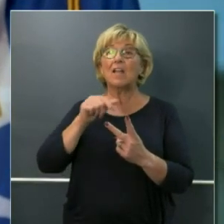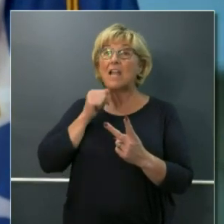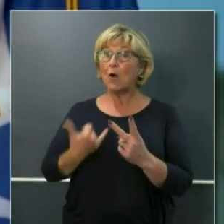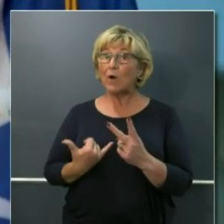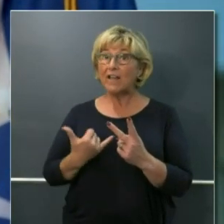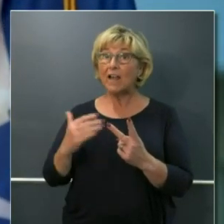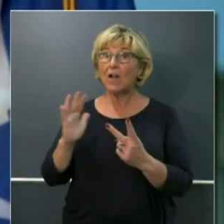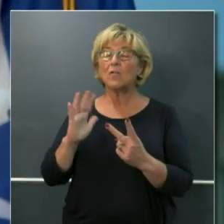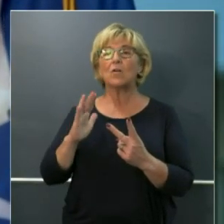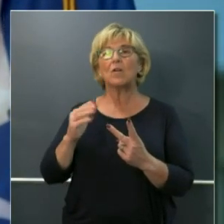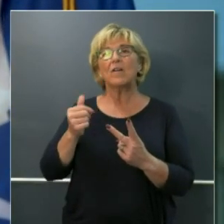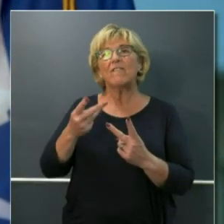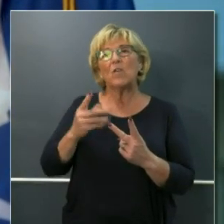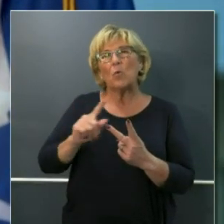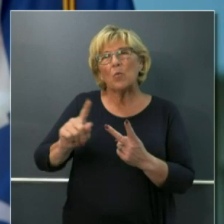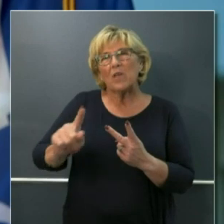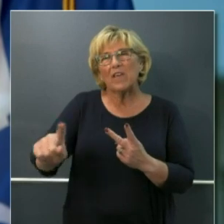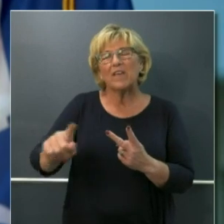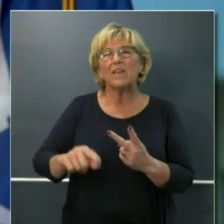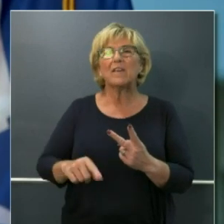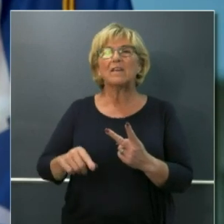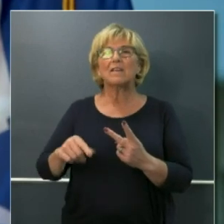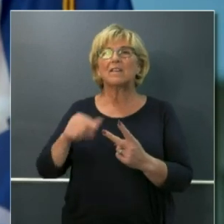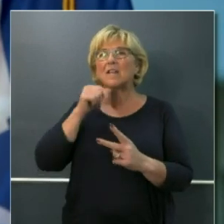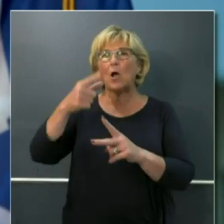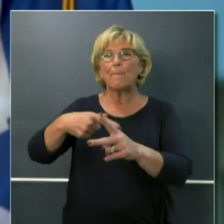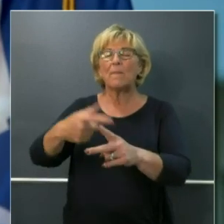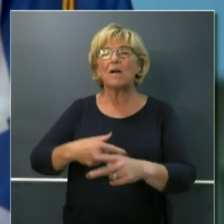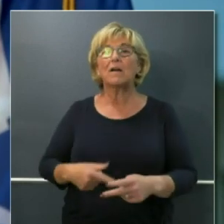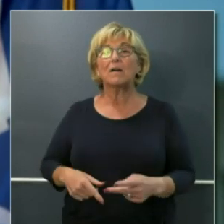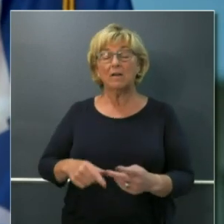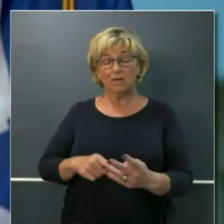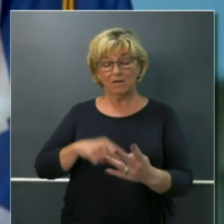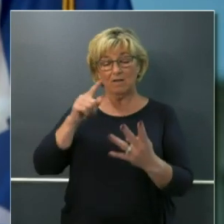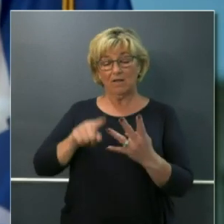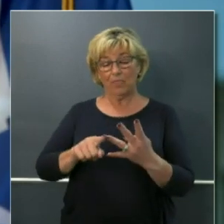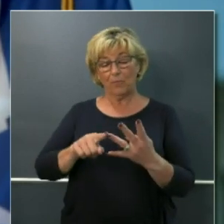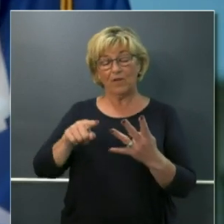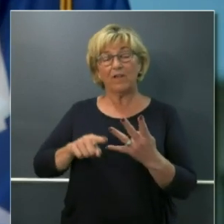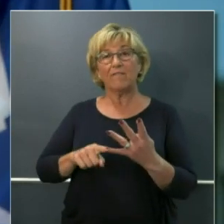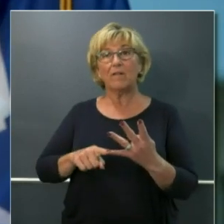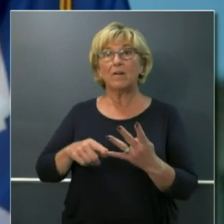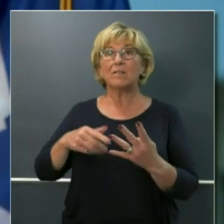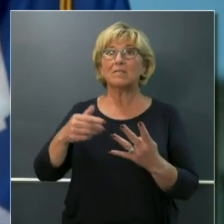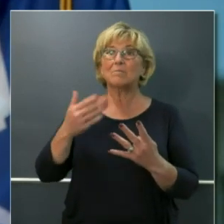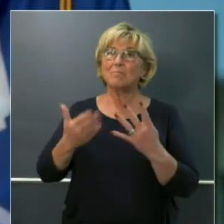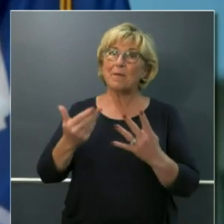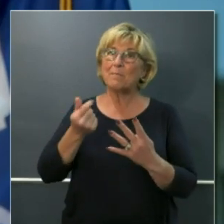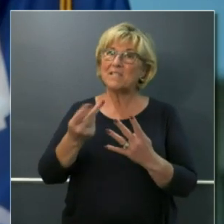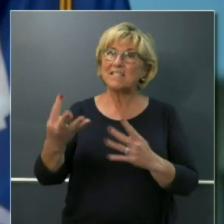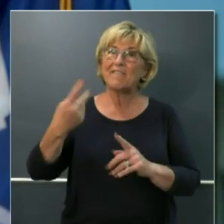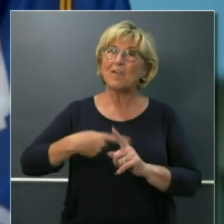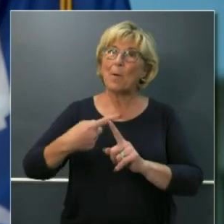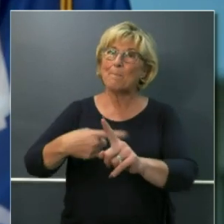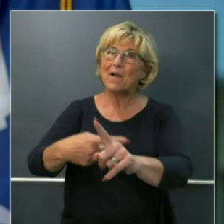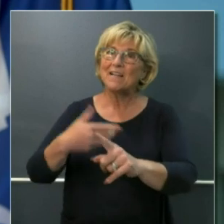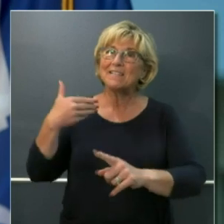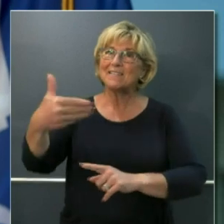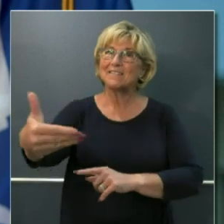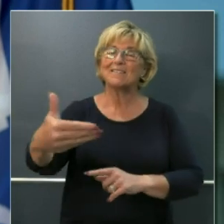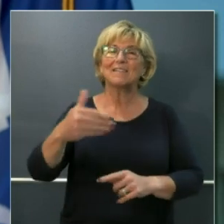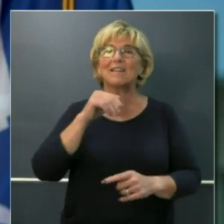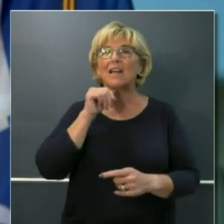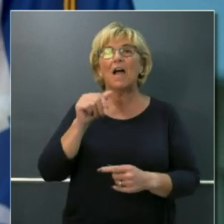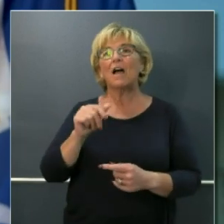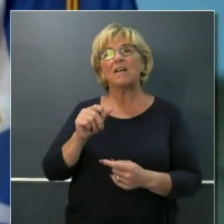not months. Phase 3 and 4, months, not weeks. And I think that's just important so people have a sense